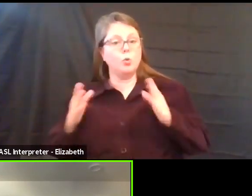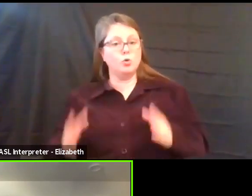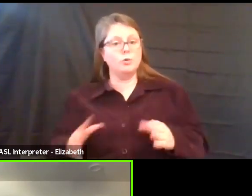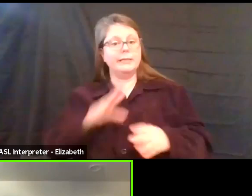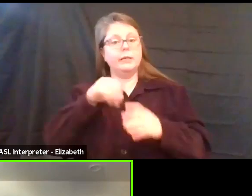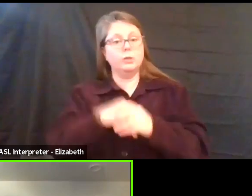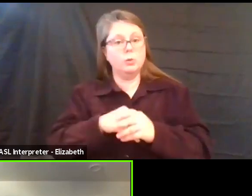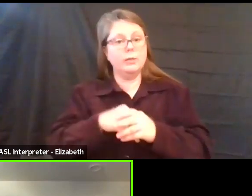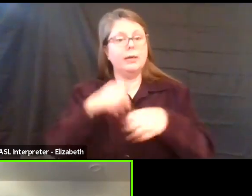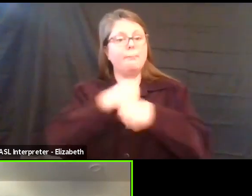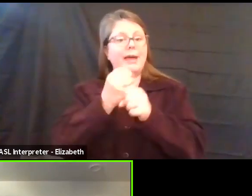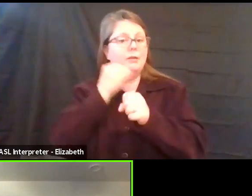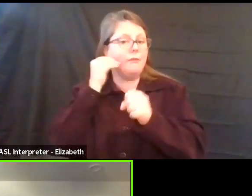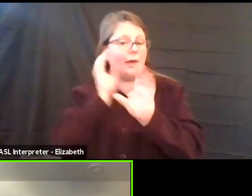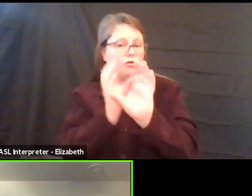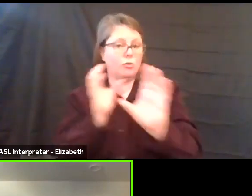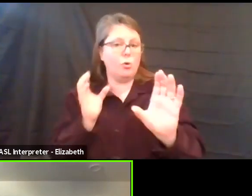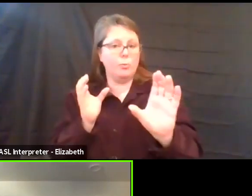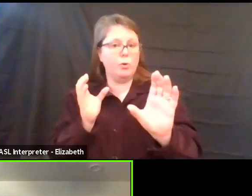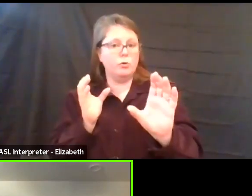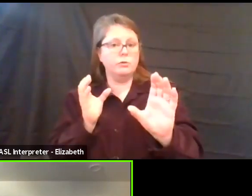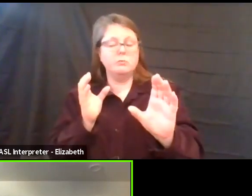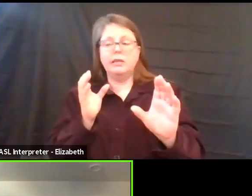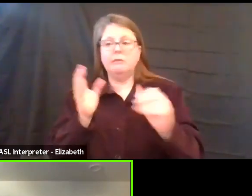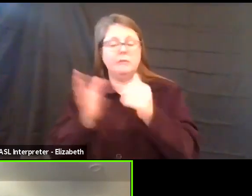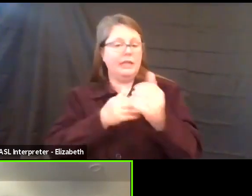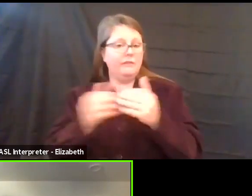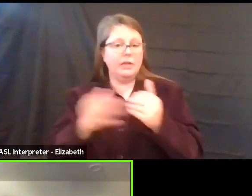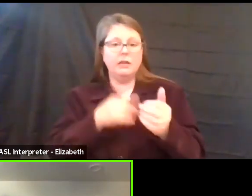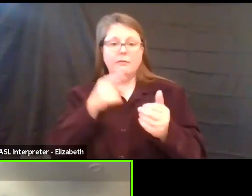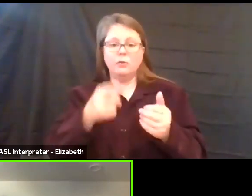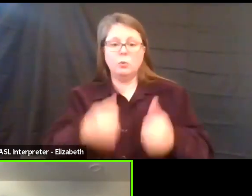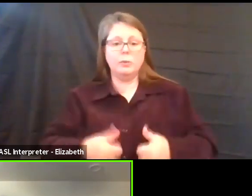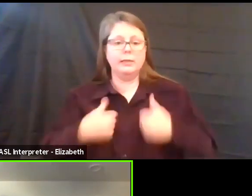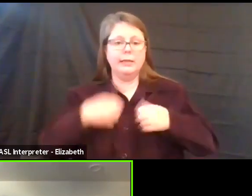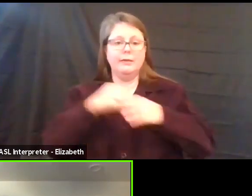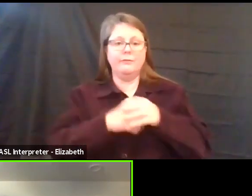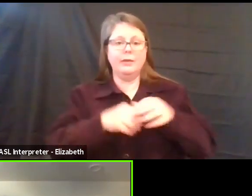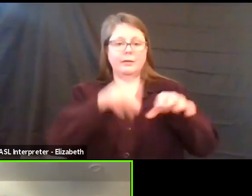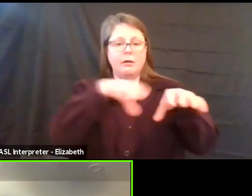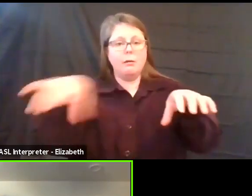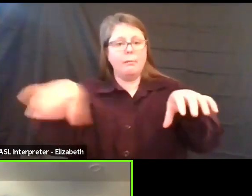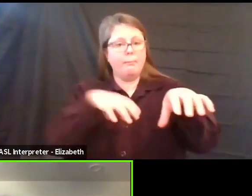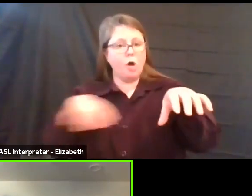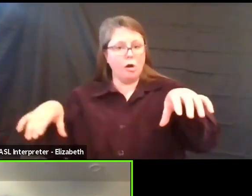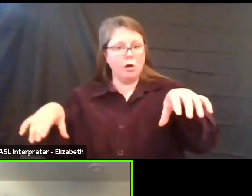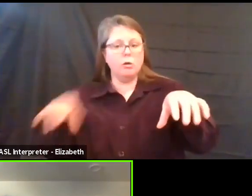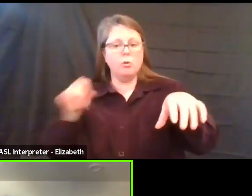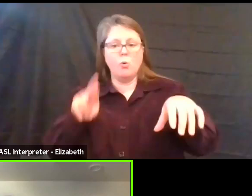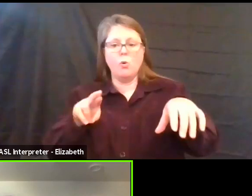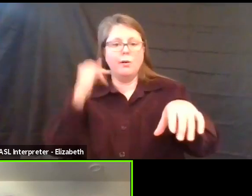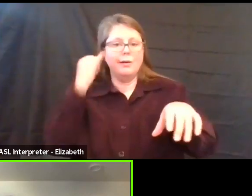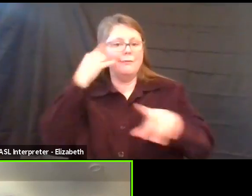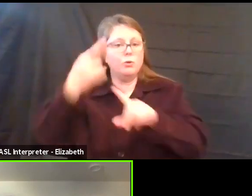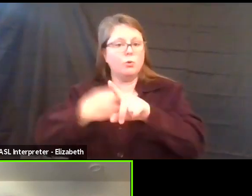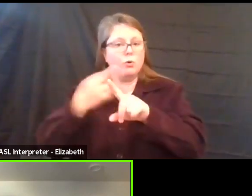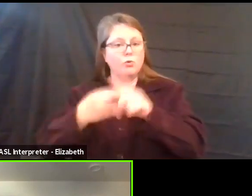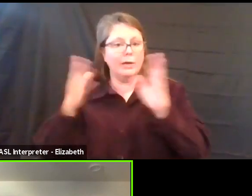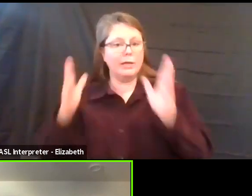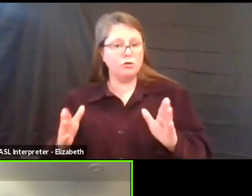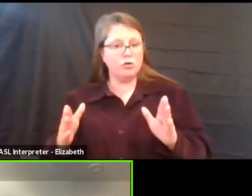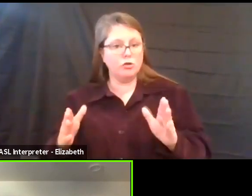you're in a park and even if you rent your space, you're still considered a homeowner and you would be eligible. Right